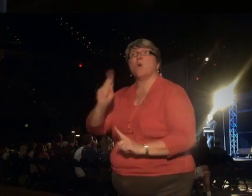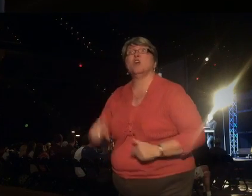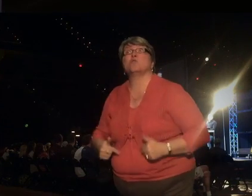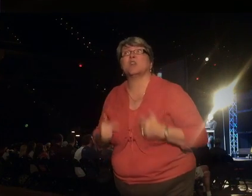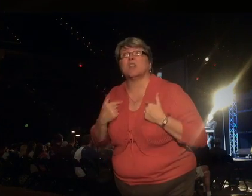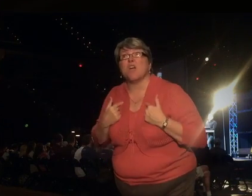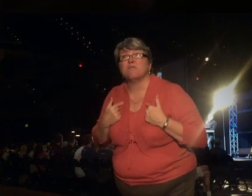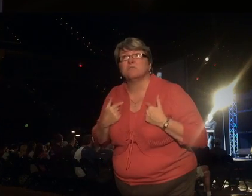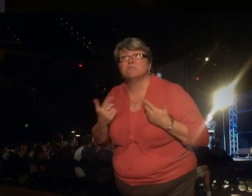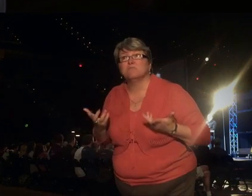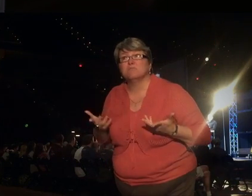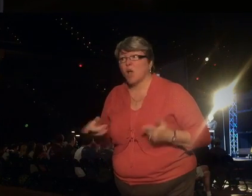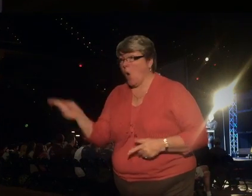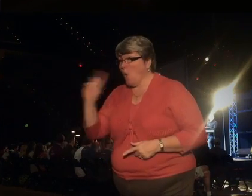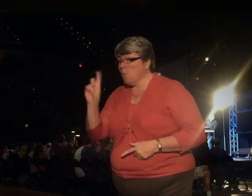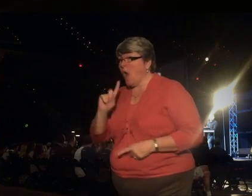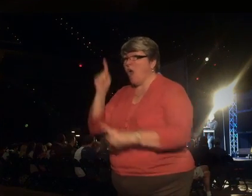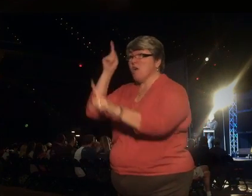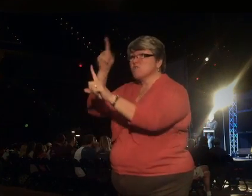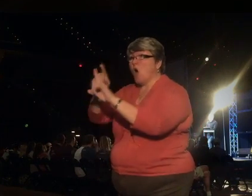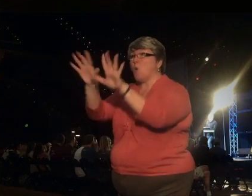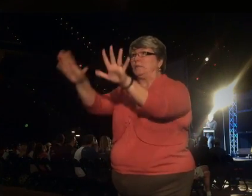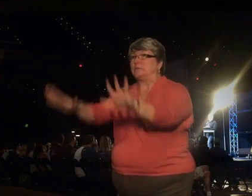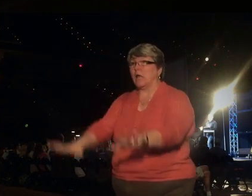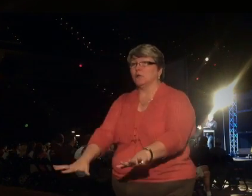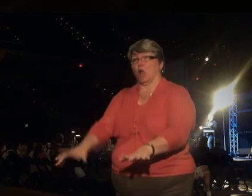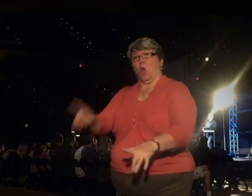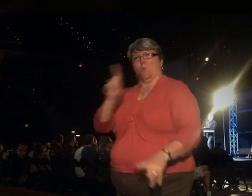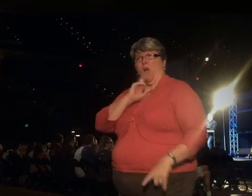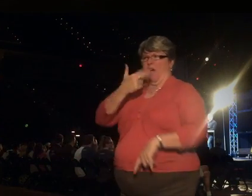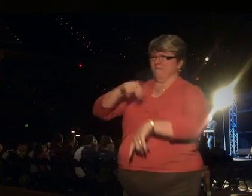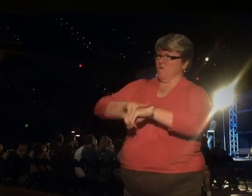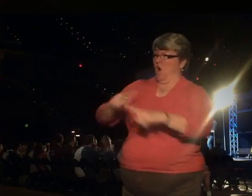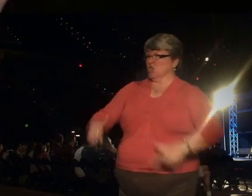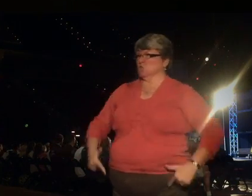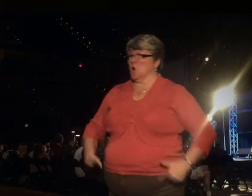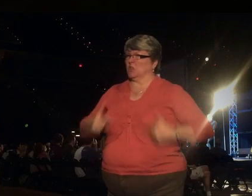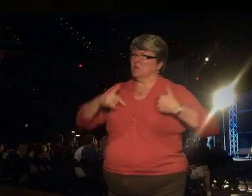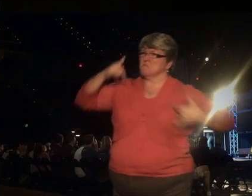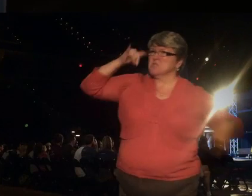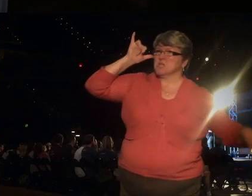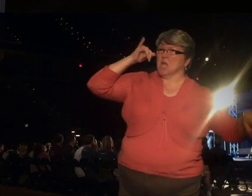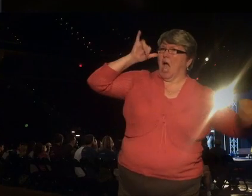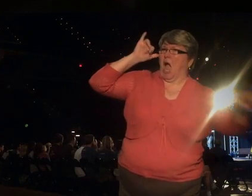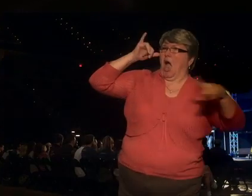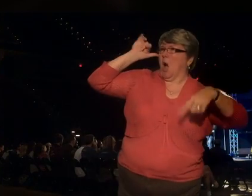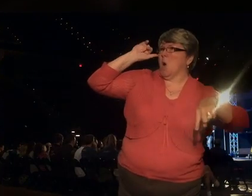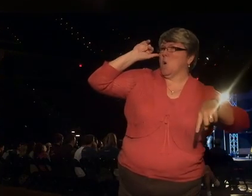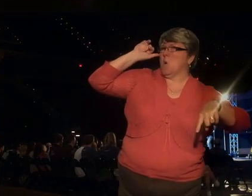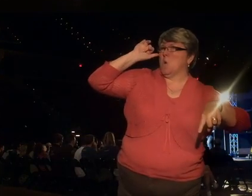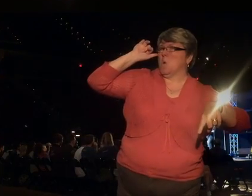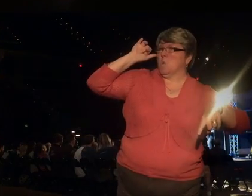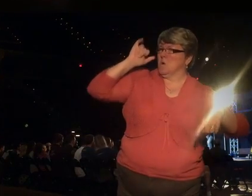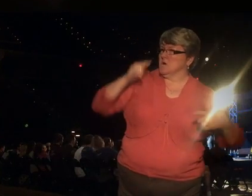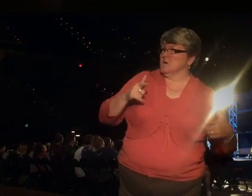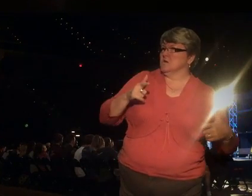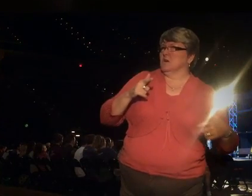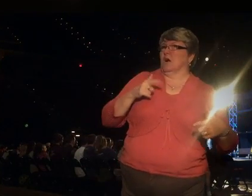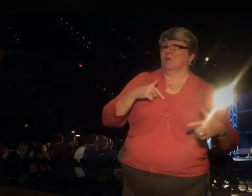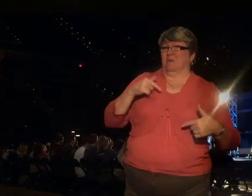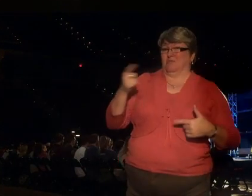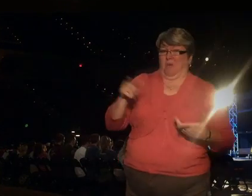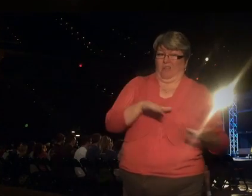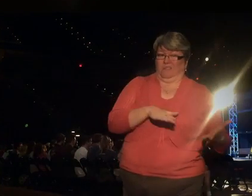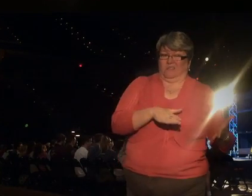you ultimately want to settle? Are you like, well, of course we'll live out among the cattle, or will that make her slowly die inside? You're going to have those